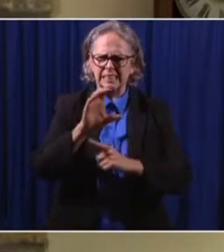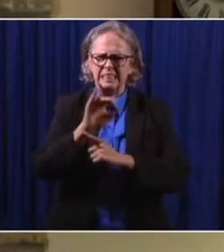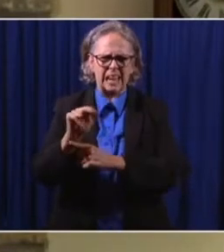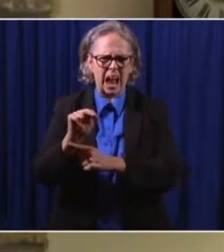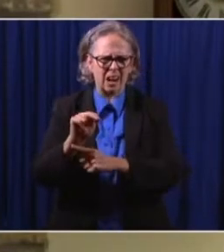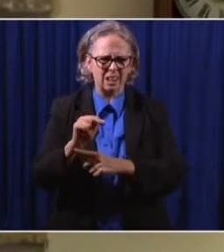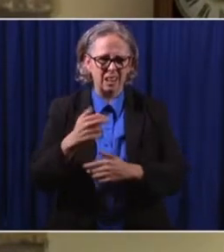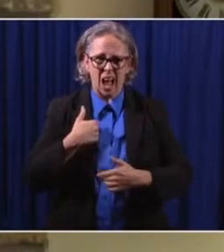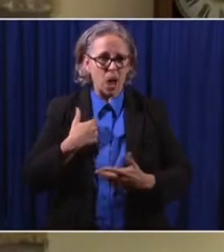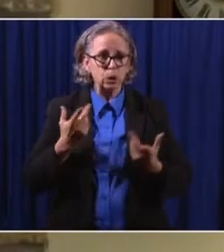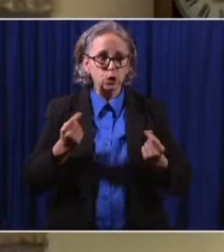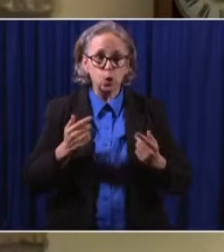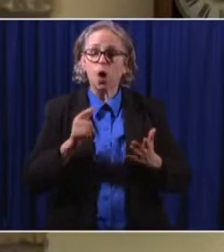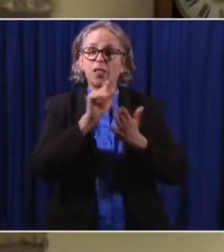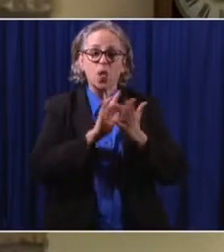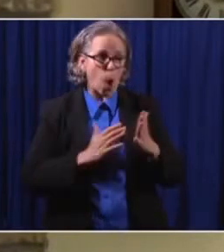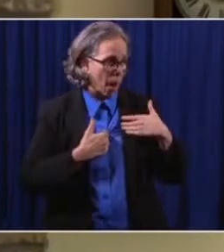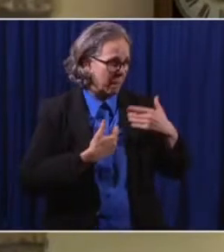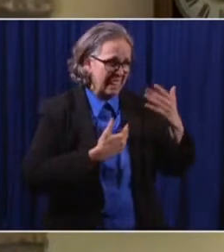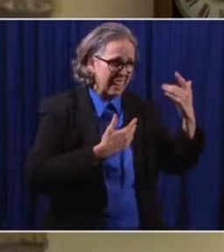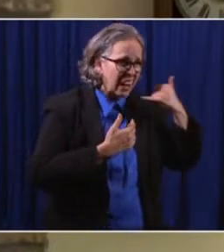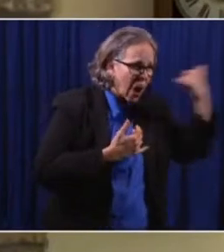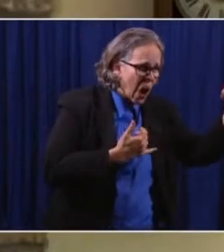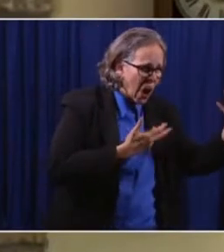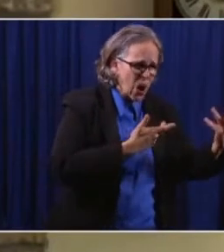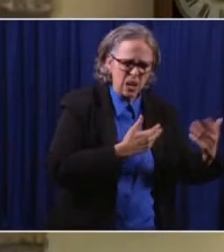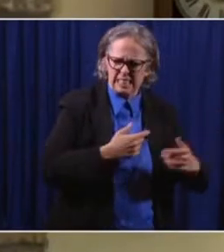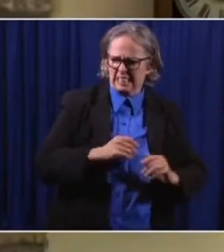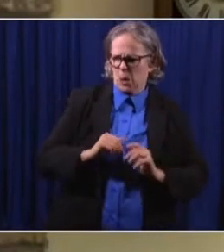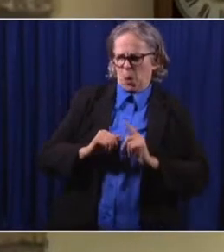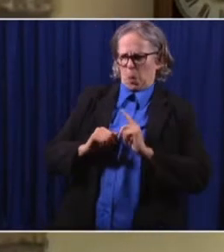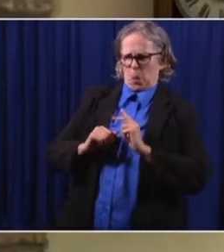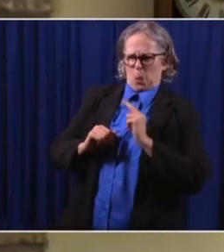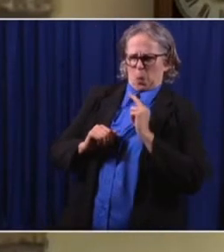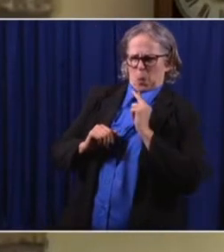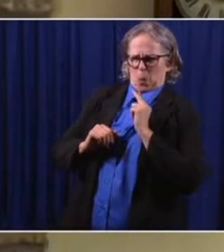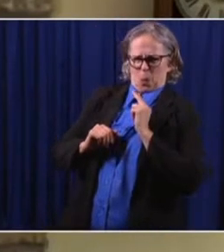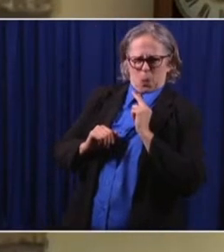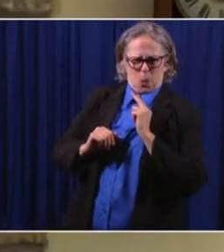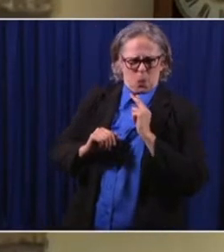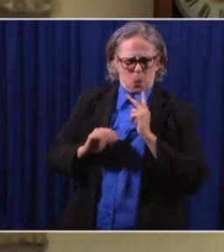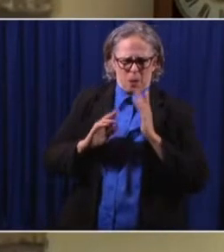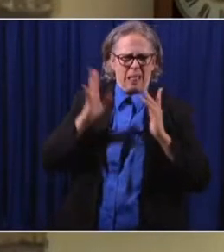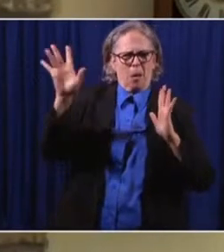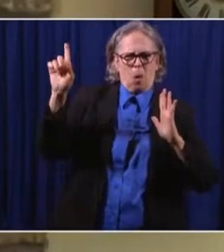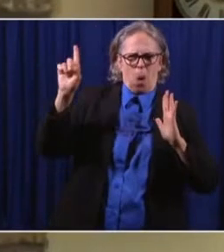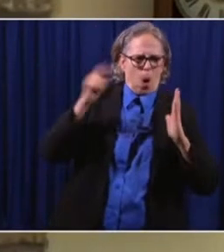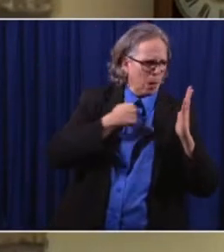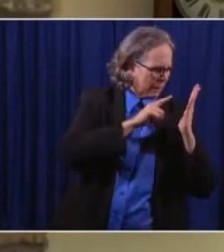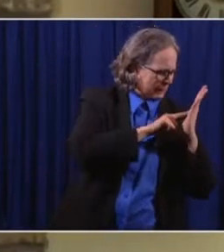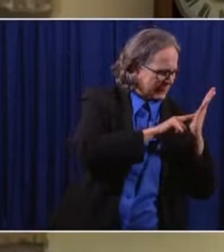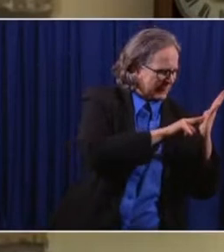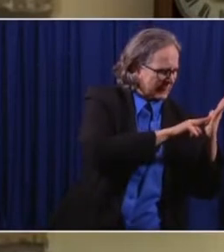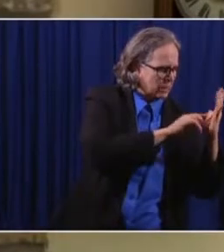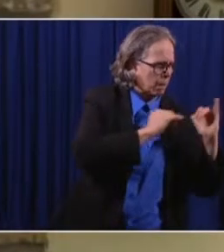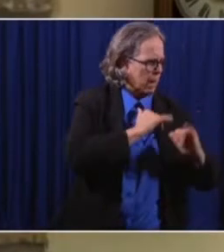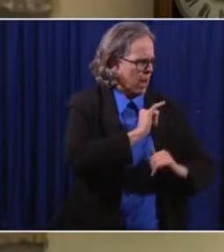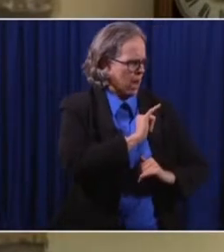was it's going to be difficult, but they're going to look at it and they're going to get back to me, and I'll certainly share that with